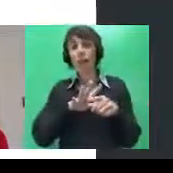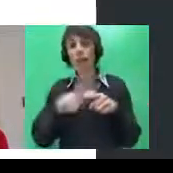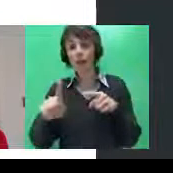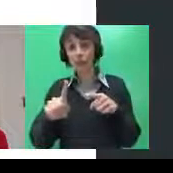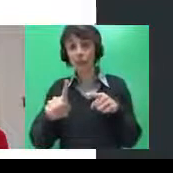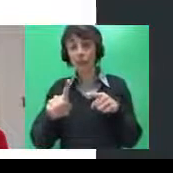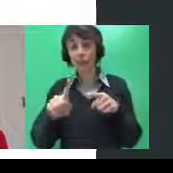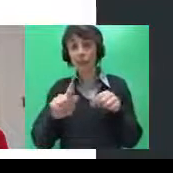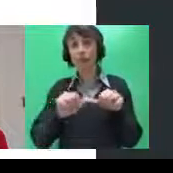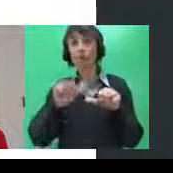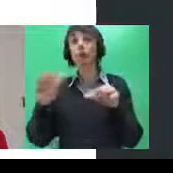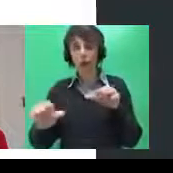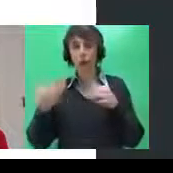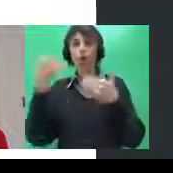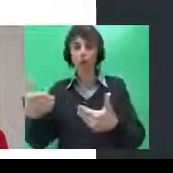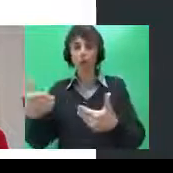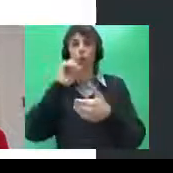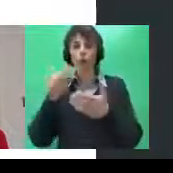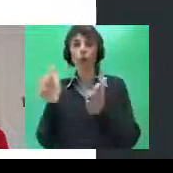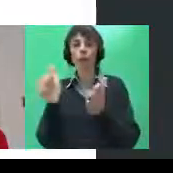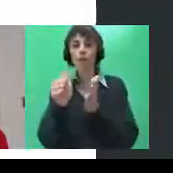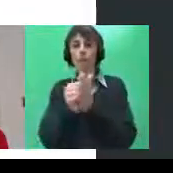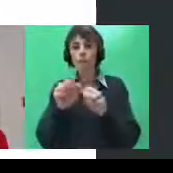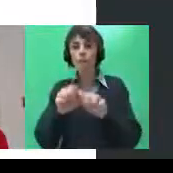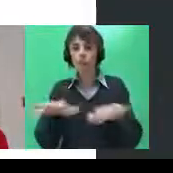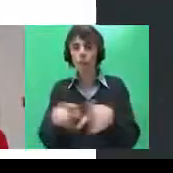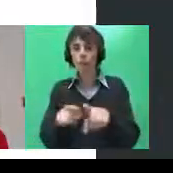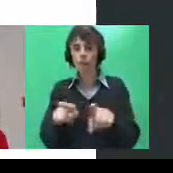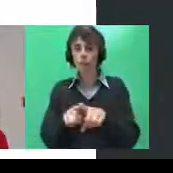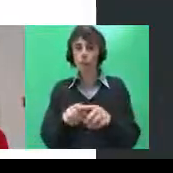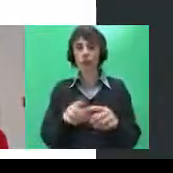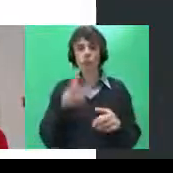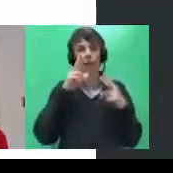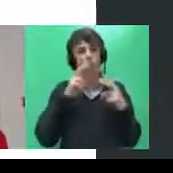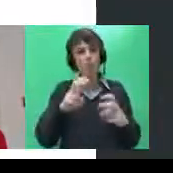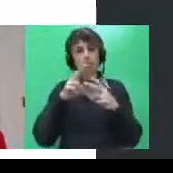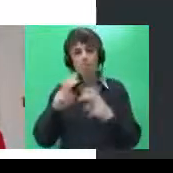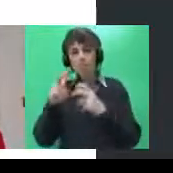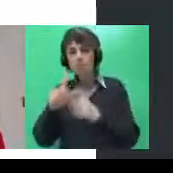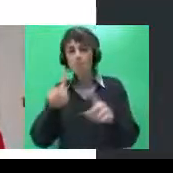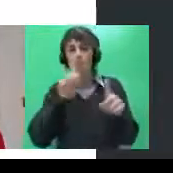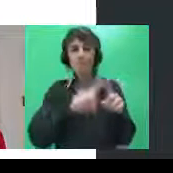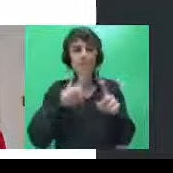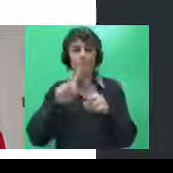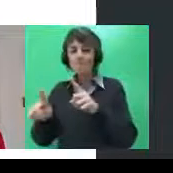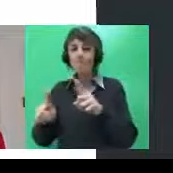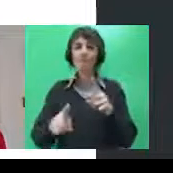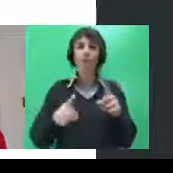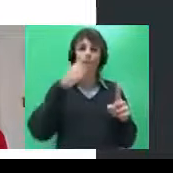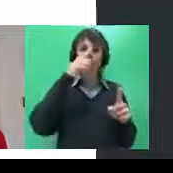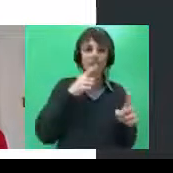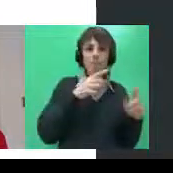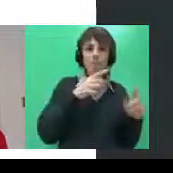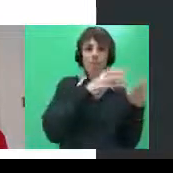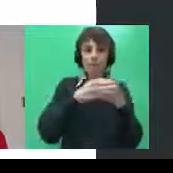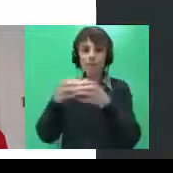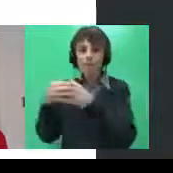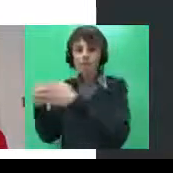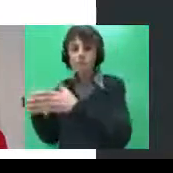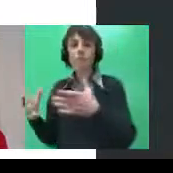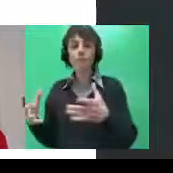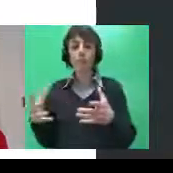your particular local authority or cut the data by different demographic groups. So this data doesn't take into account